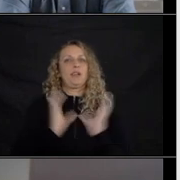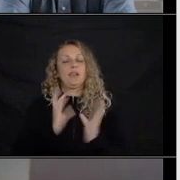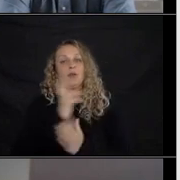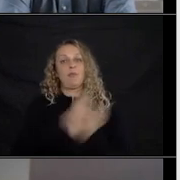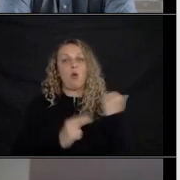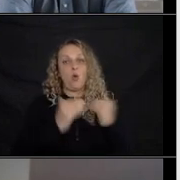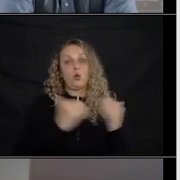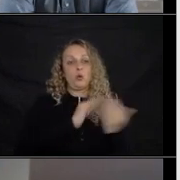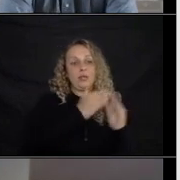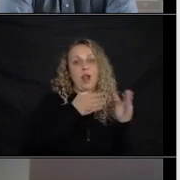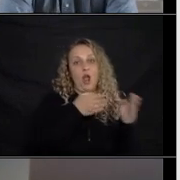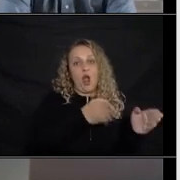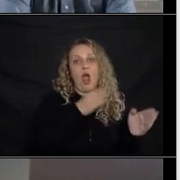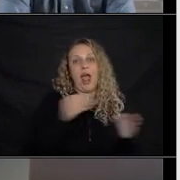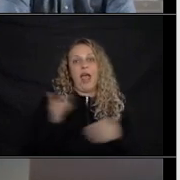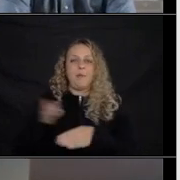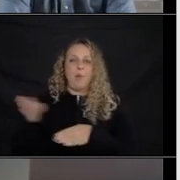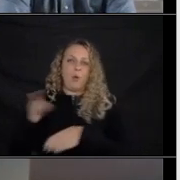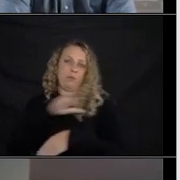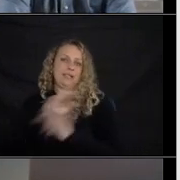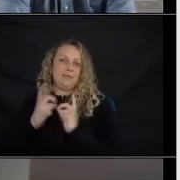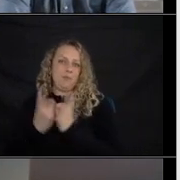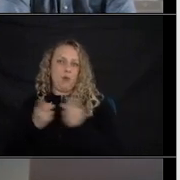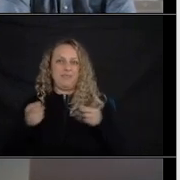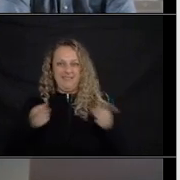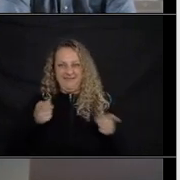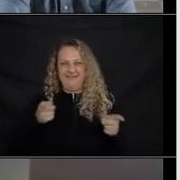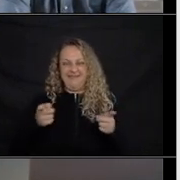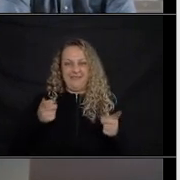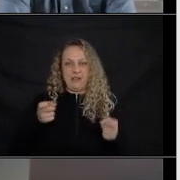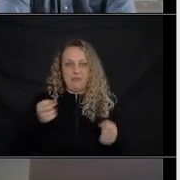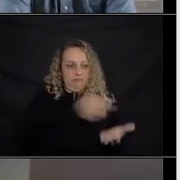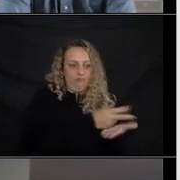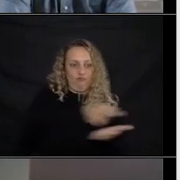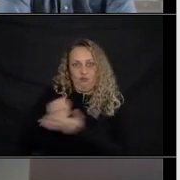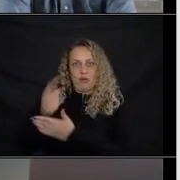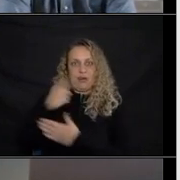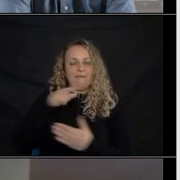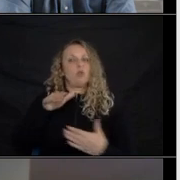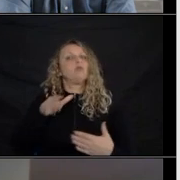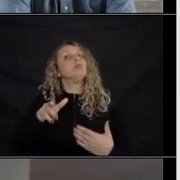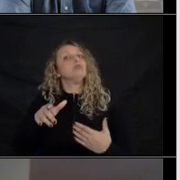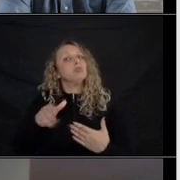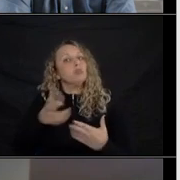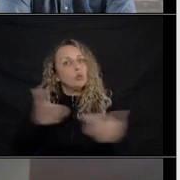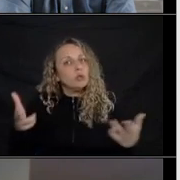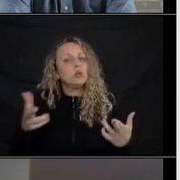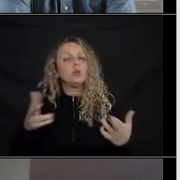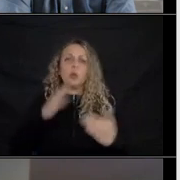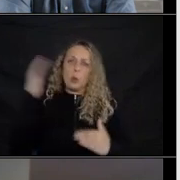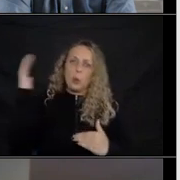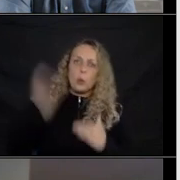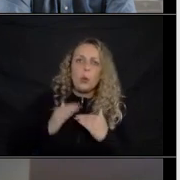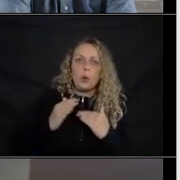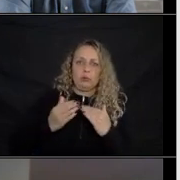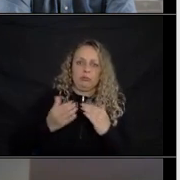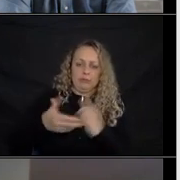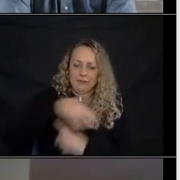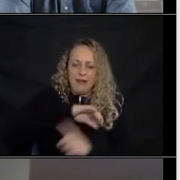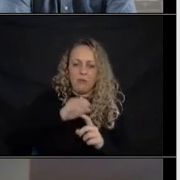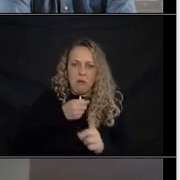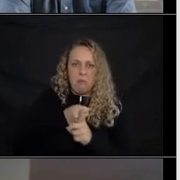new City Hall and the Boynton Beach Police Department for their efficient use of resources and reduction of environmental